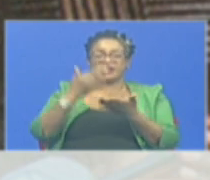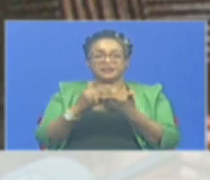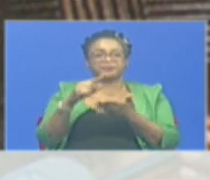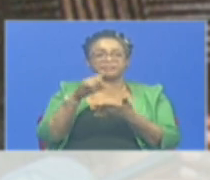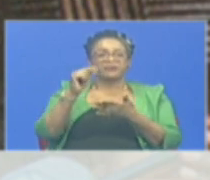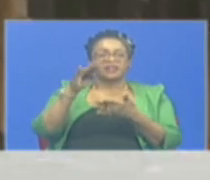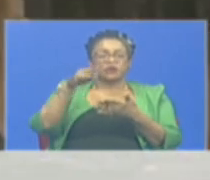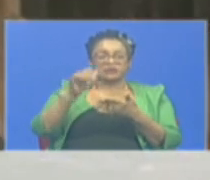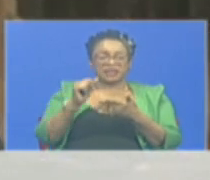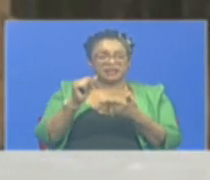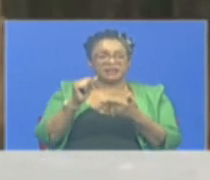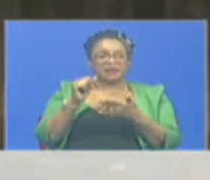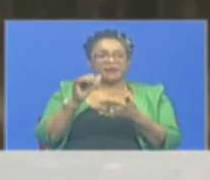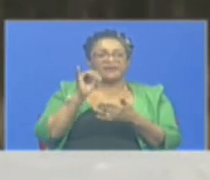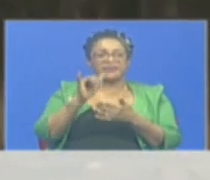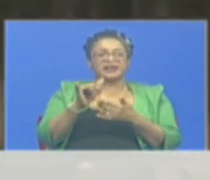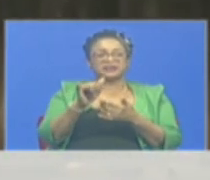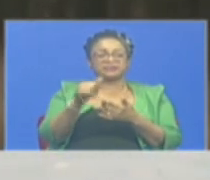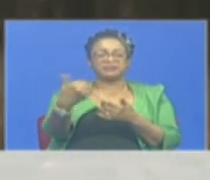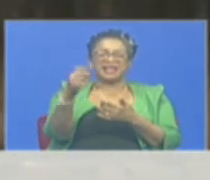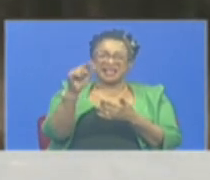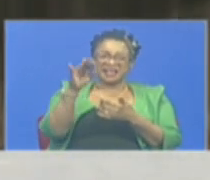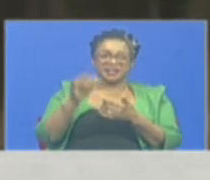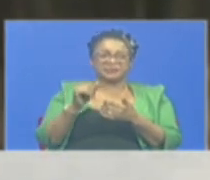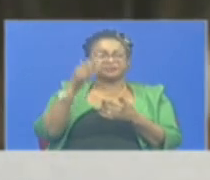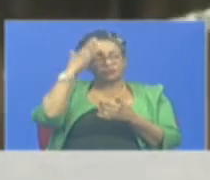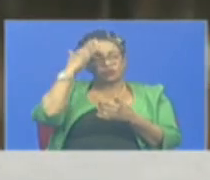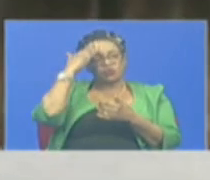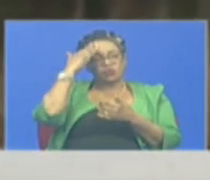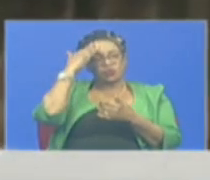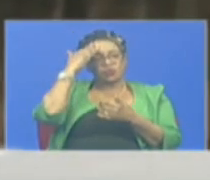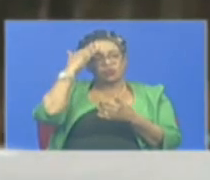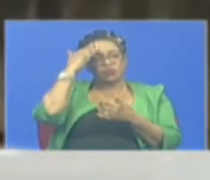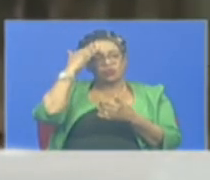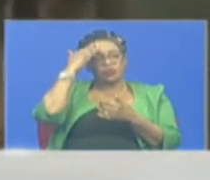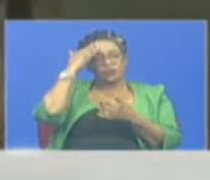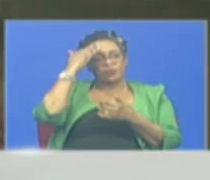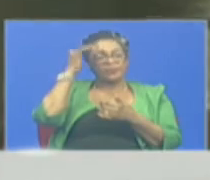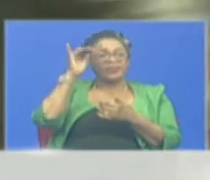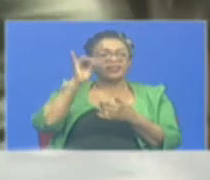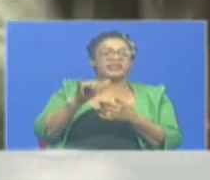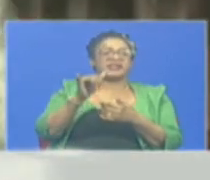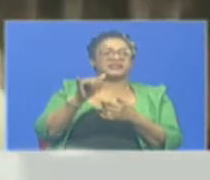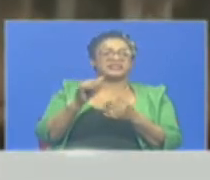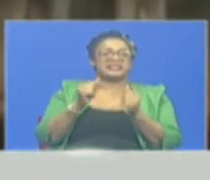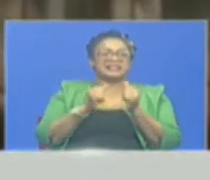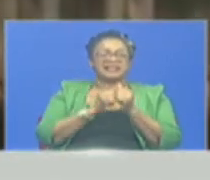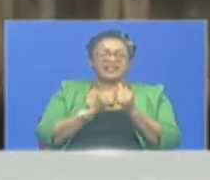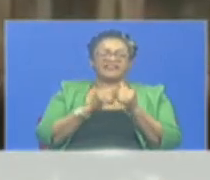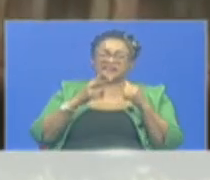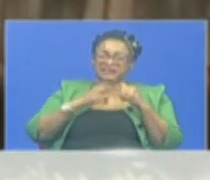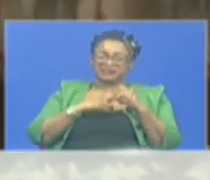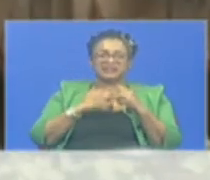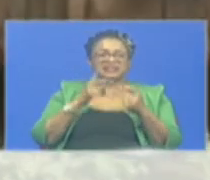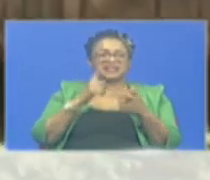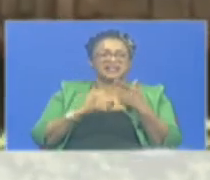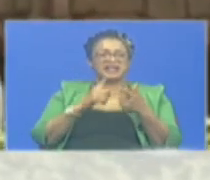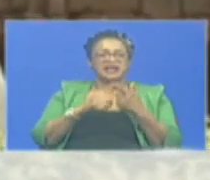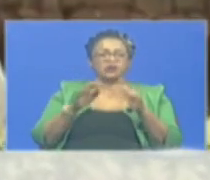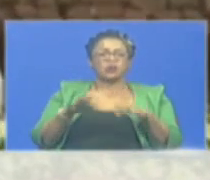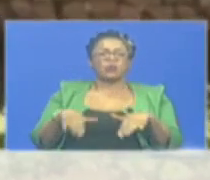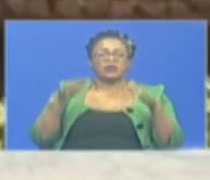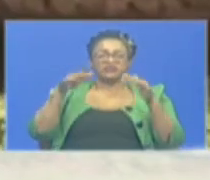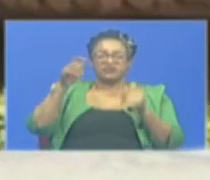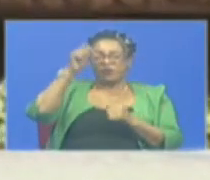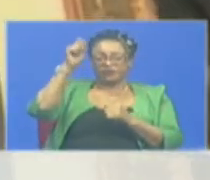was music to the ears of Lydia Wangoi. It has been a 17-year wait for justice for the murder of